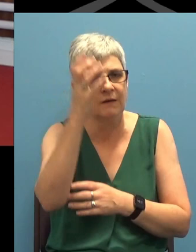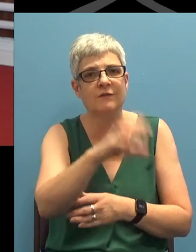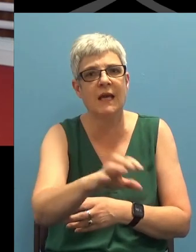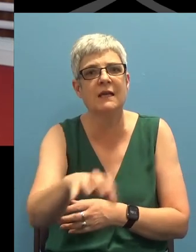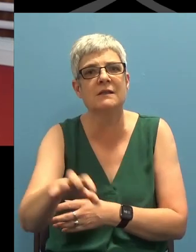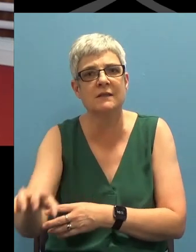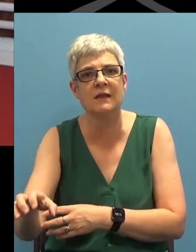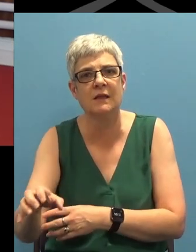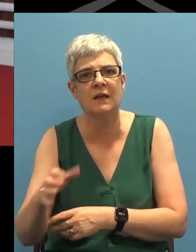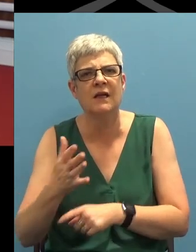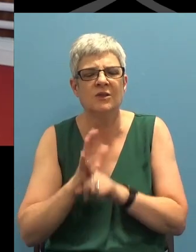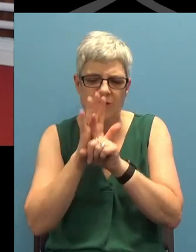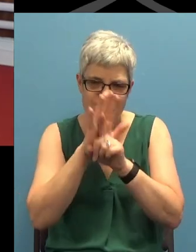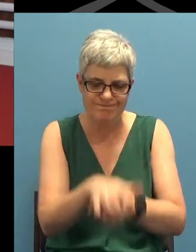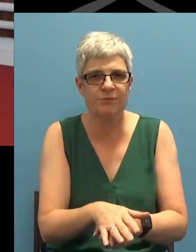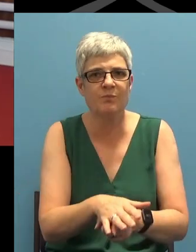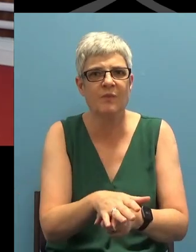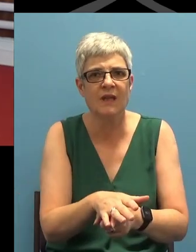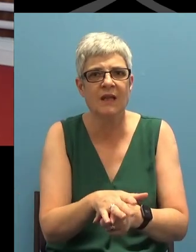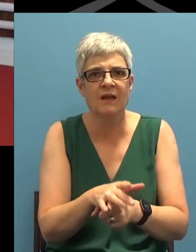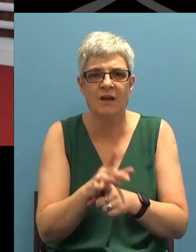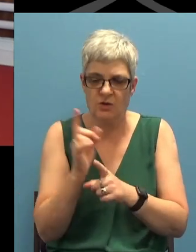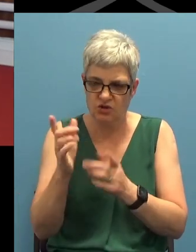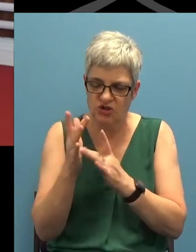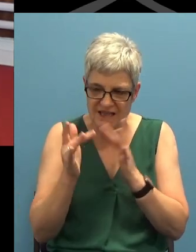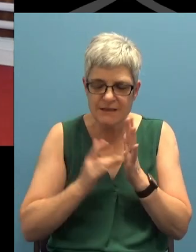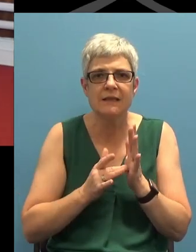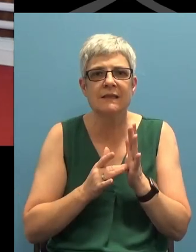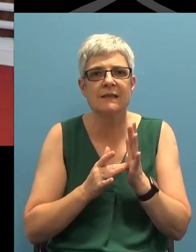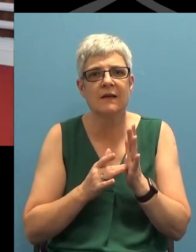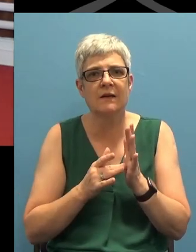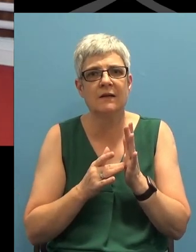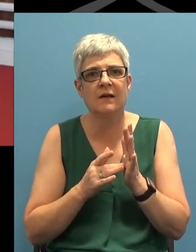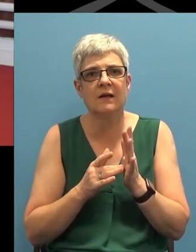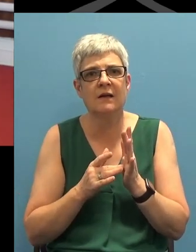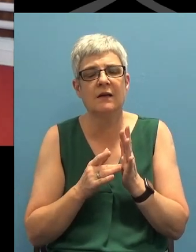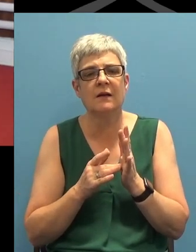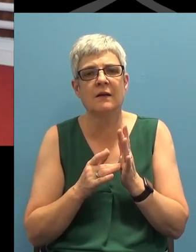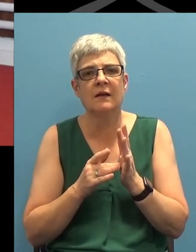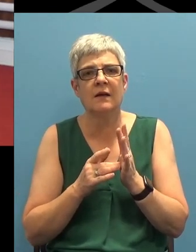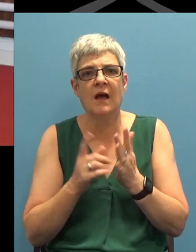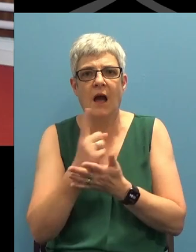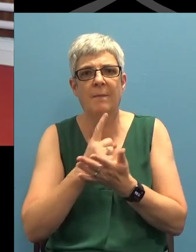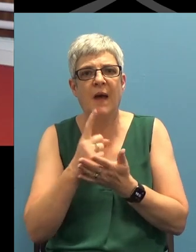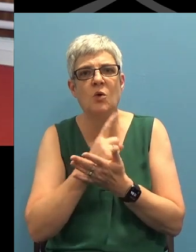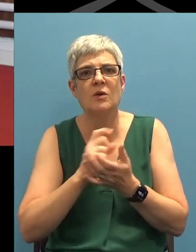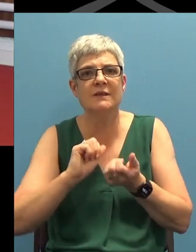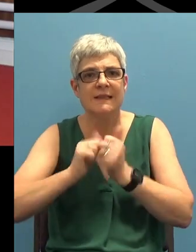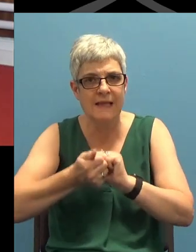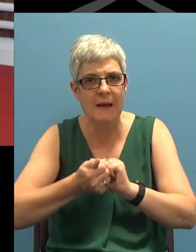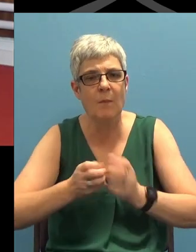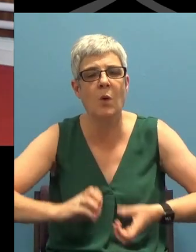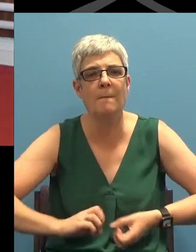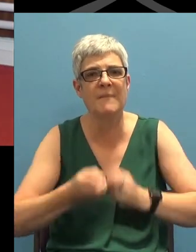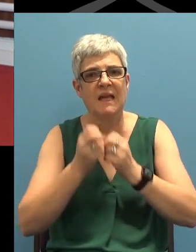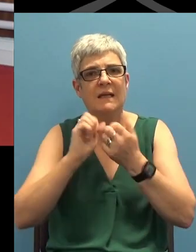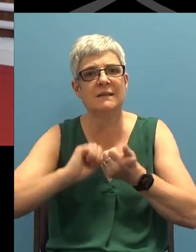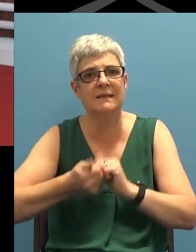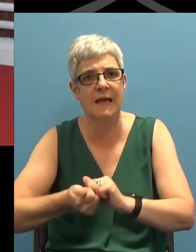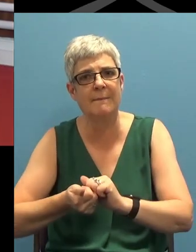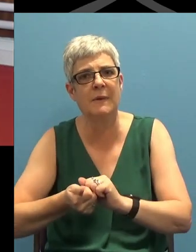And so that emphasis that he put and he placed on disciples making